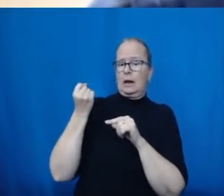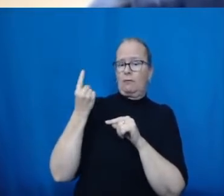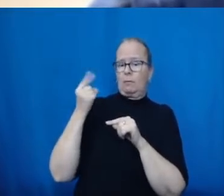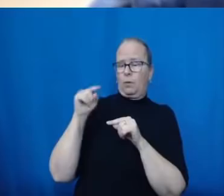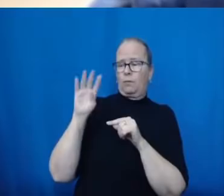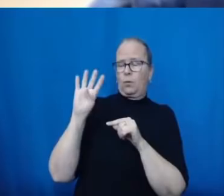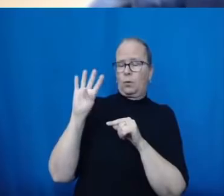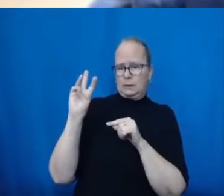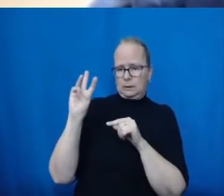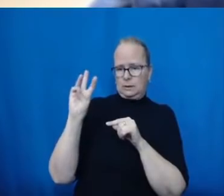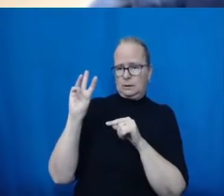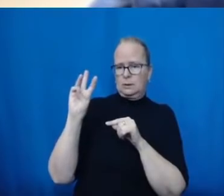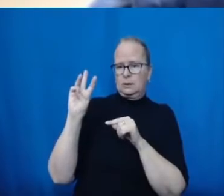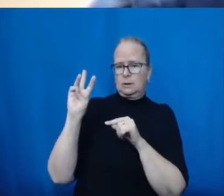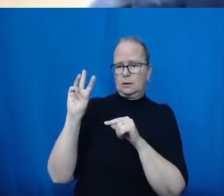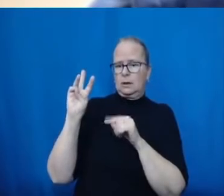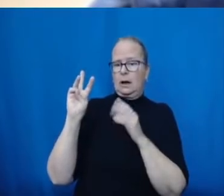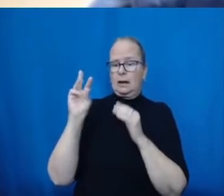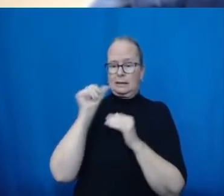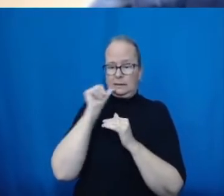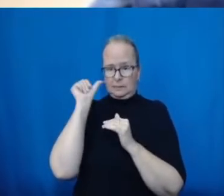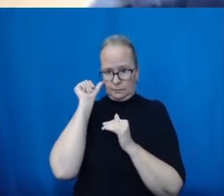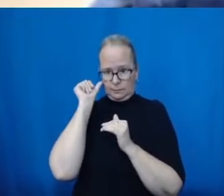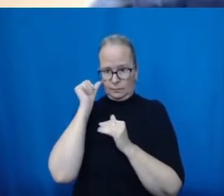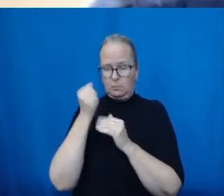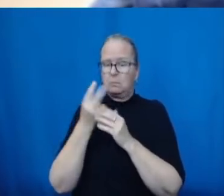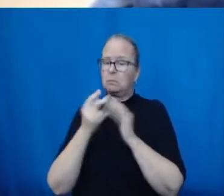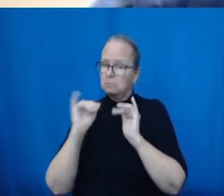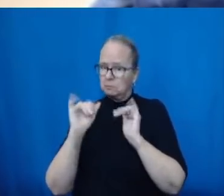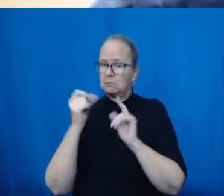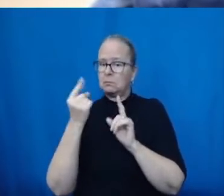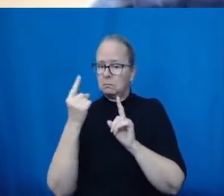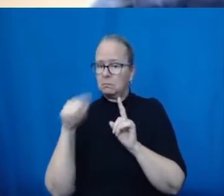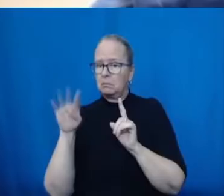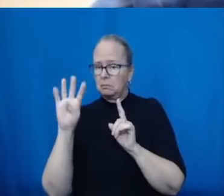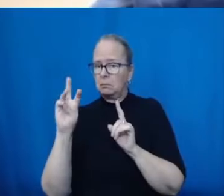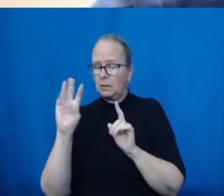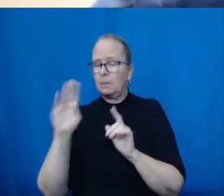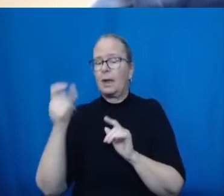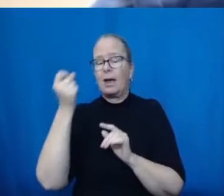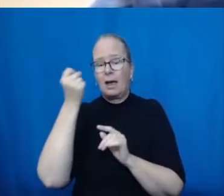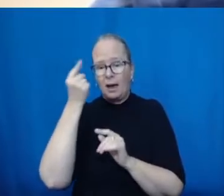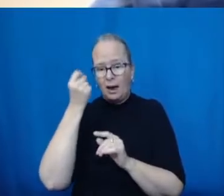positivity, we're at in the South zone a new record for the pandemic at